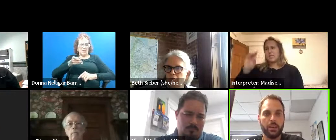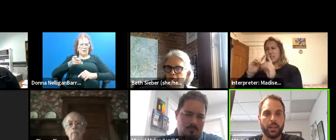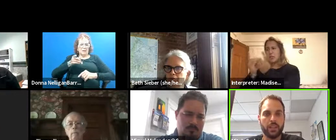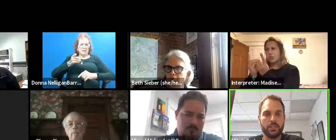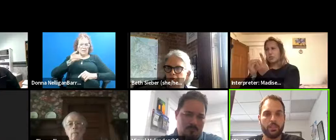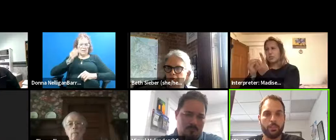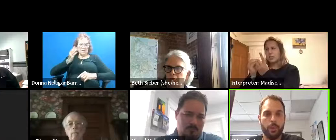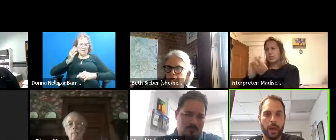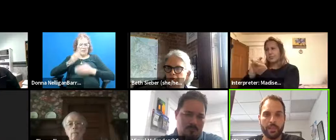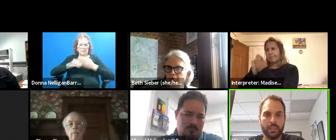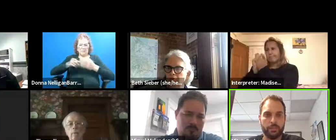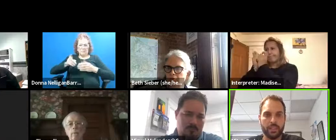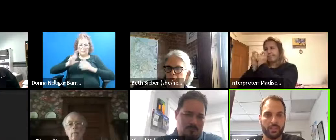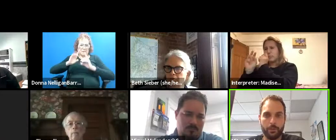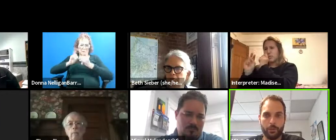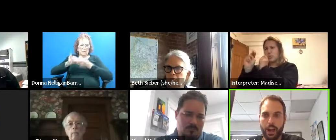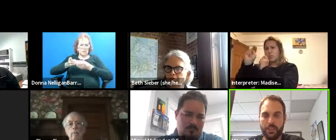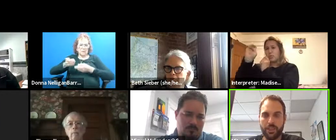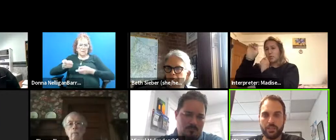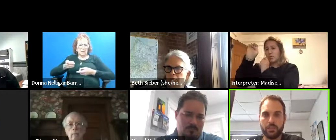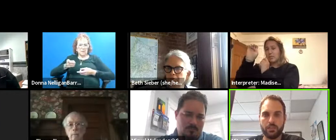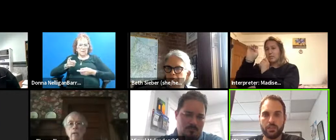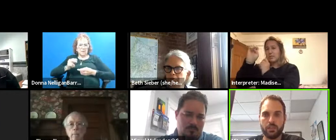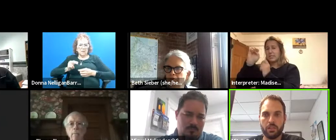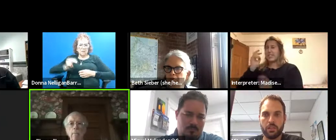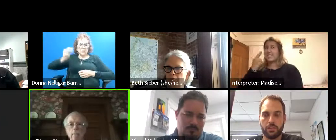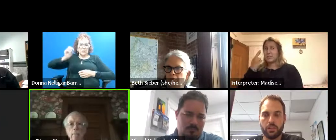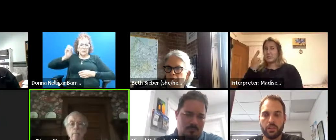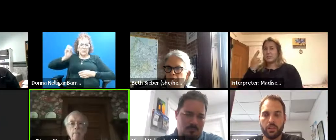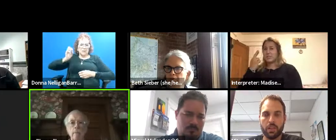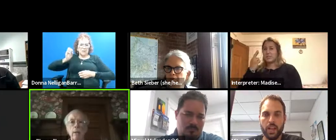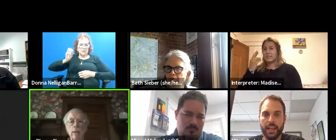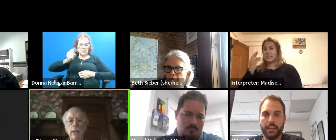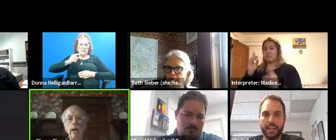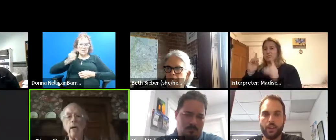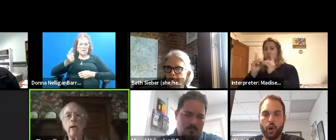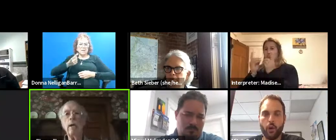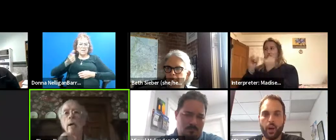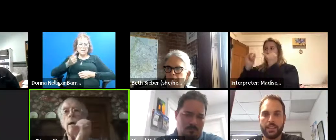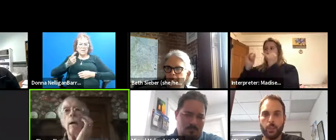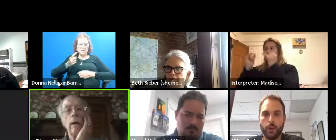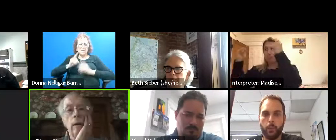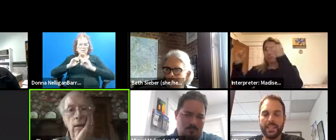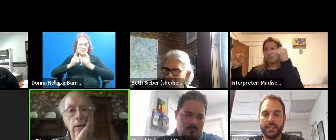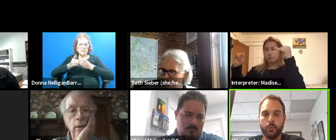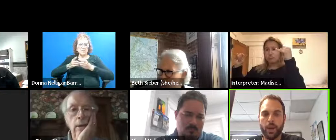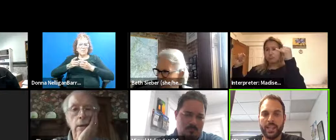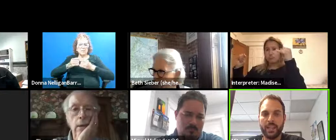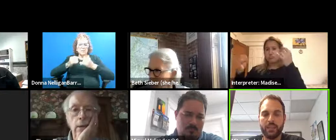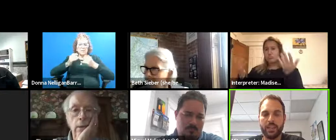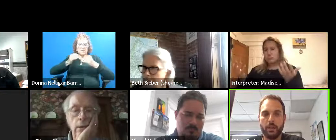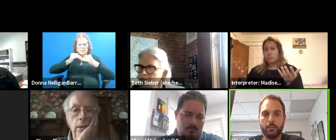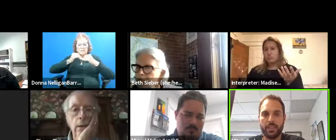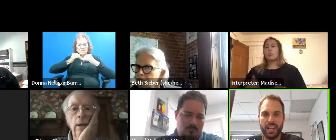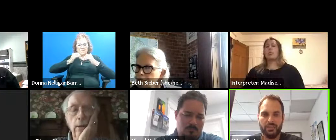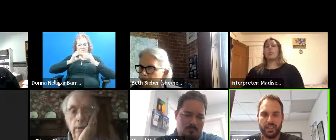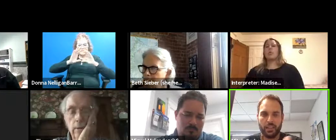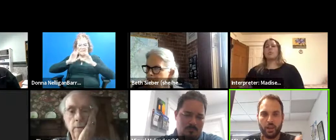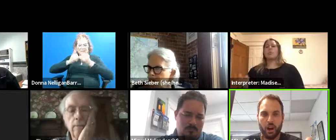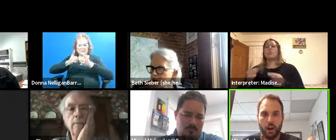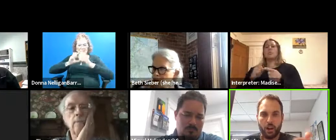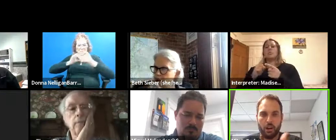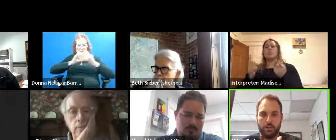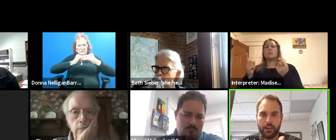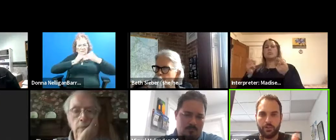Northeast because of demographics? Yep. And Yeah. when did it become, it's kind of